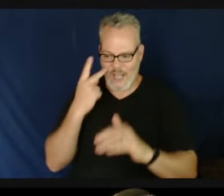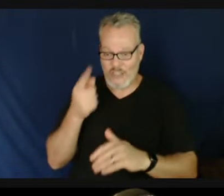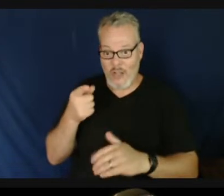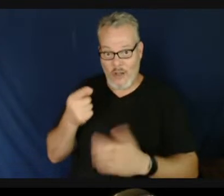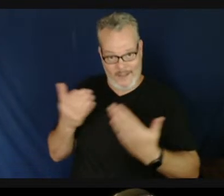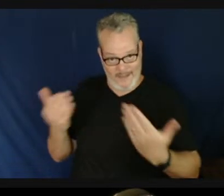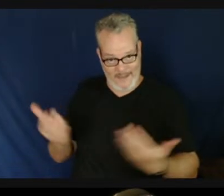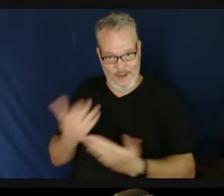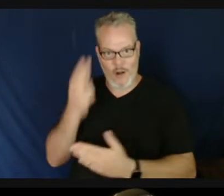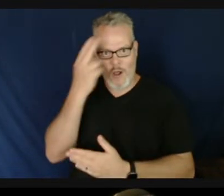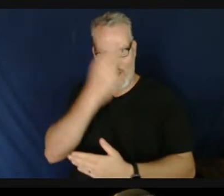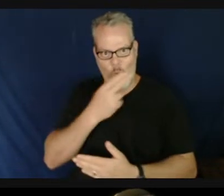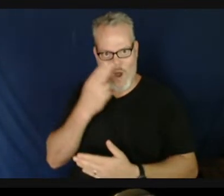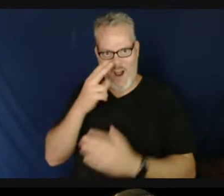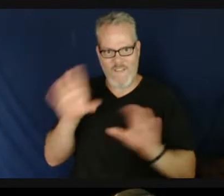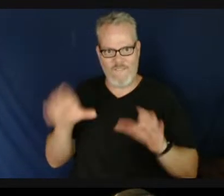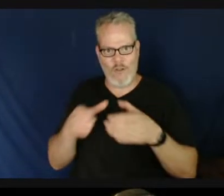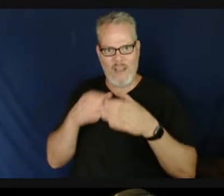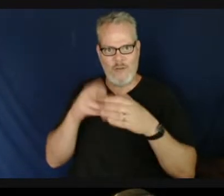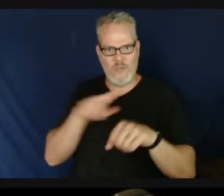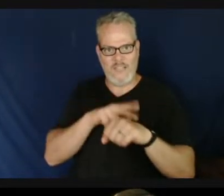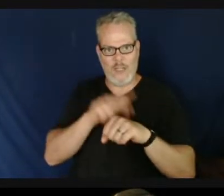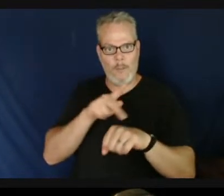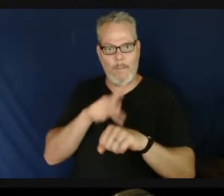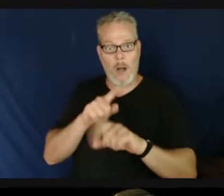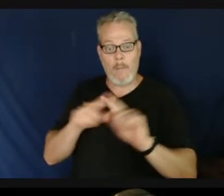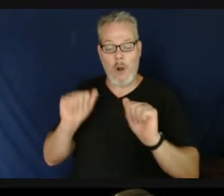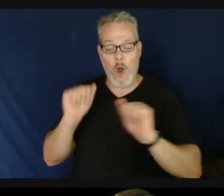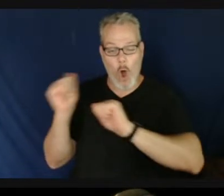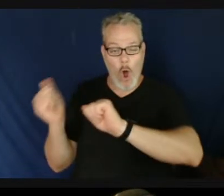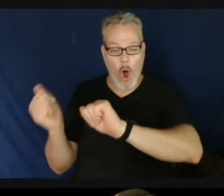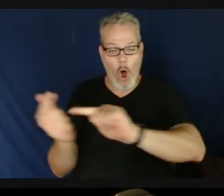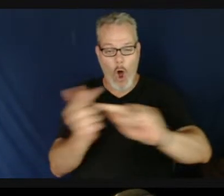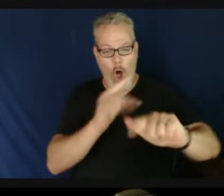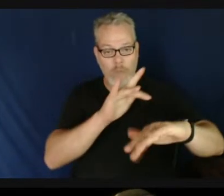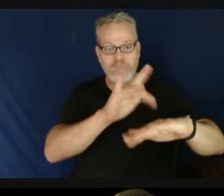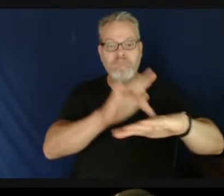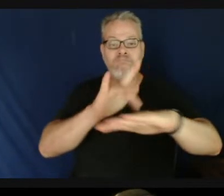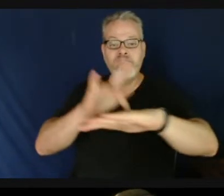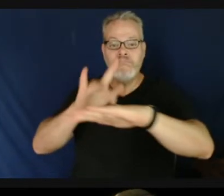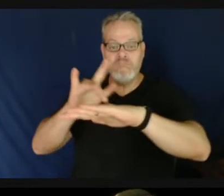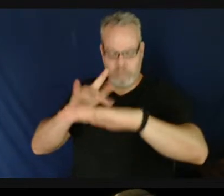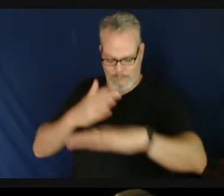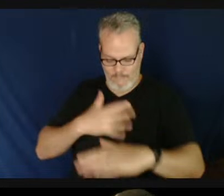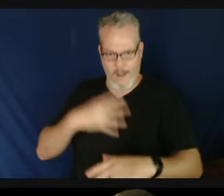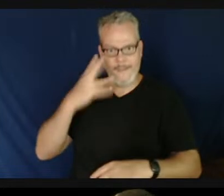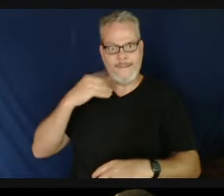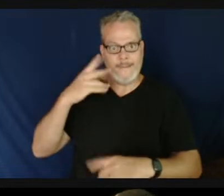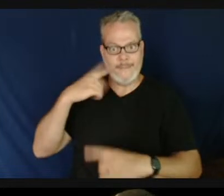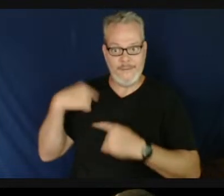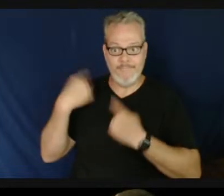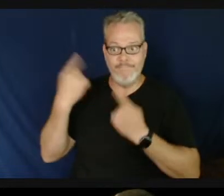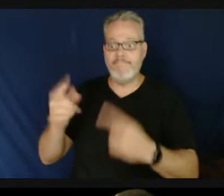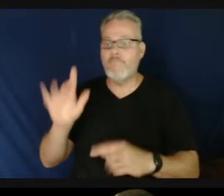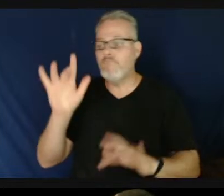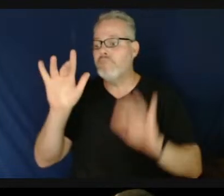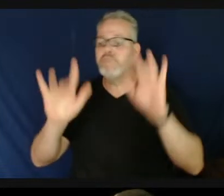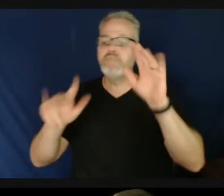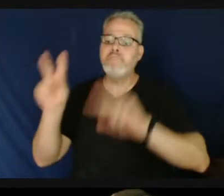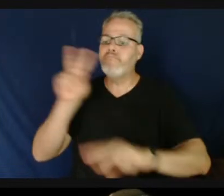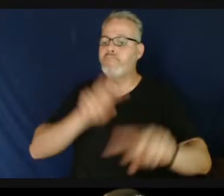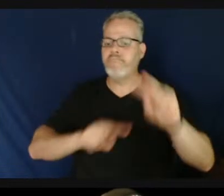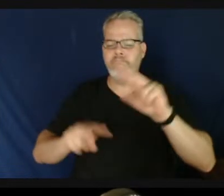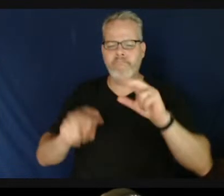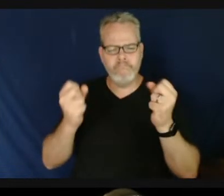Park, but all the parks that I've been to. And this is just a couple of them that I was just clicking on. And there are so